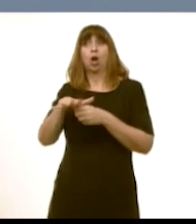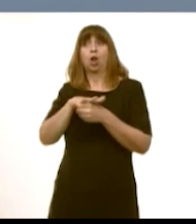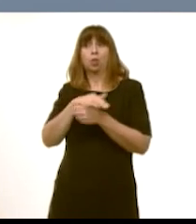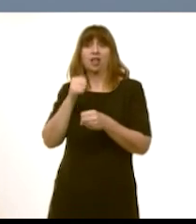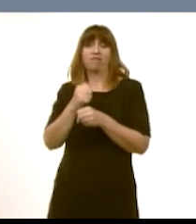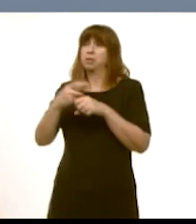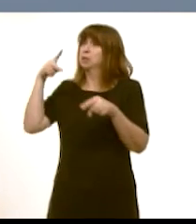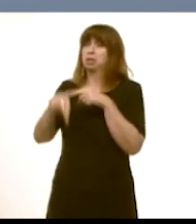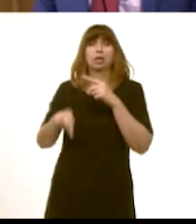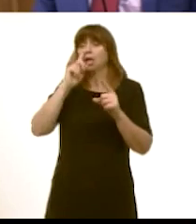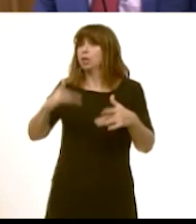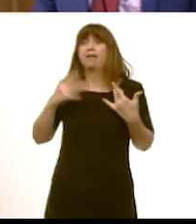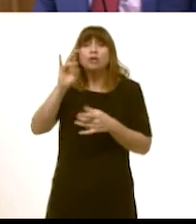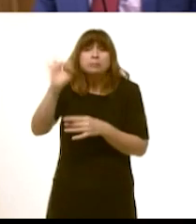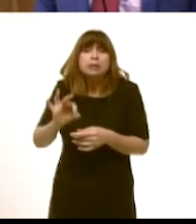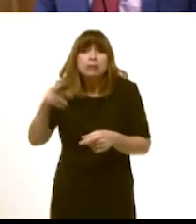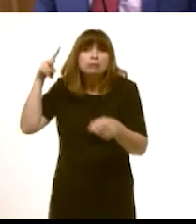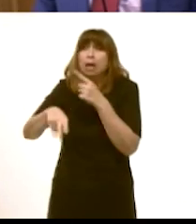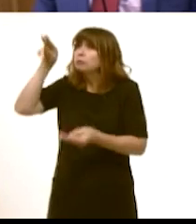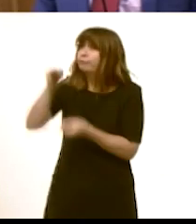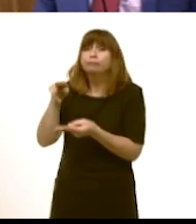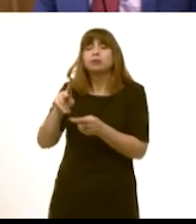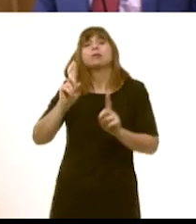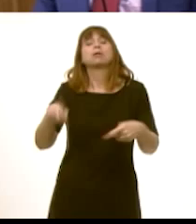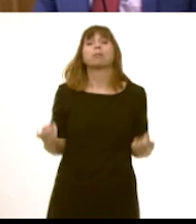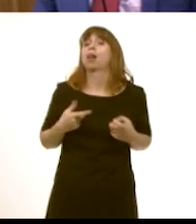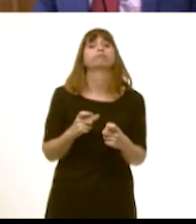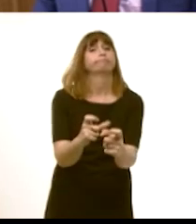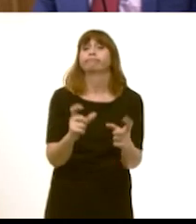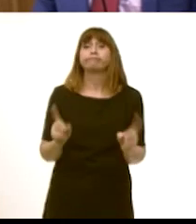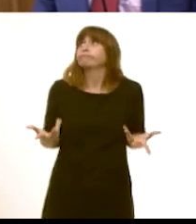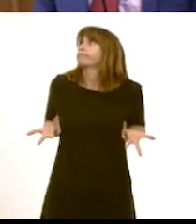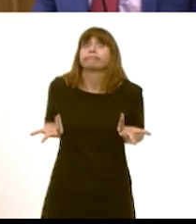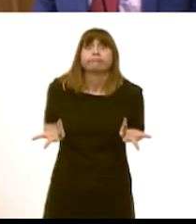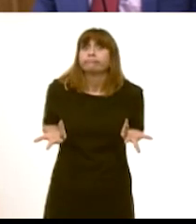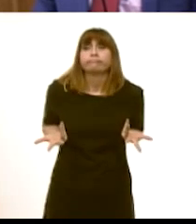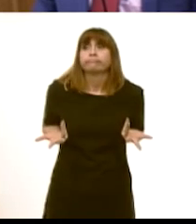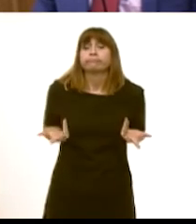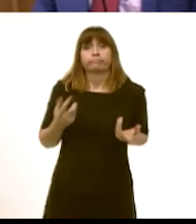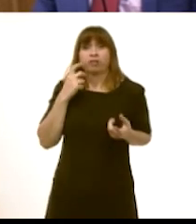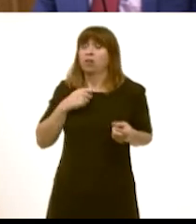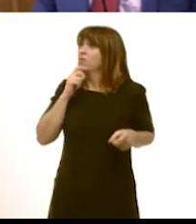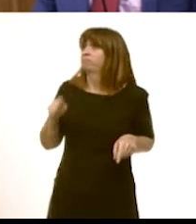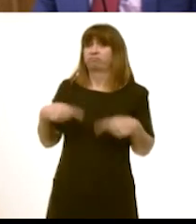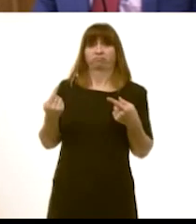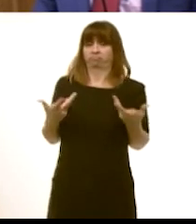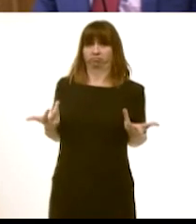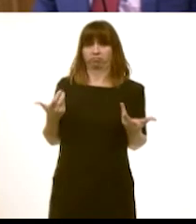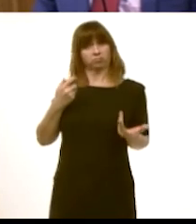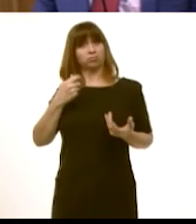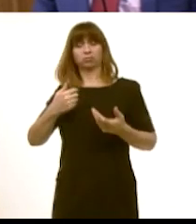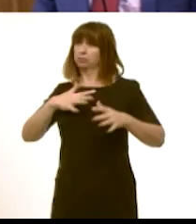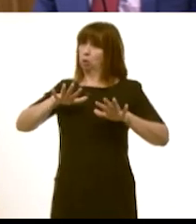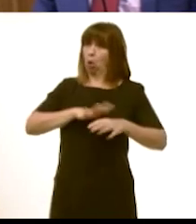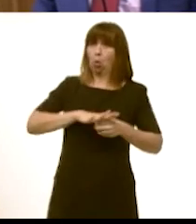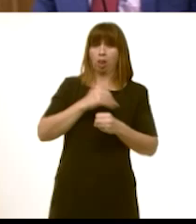in England. It can't possibly survive with that level of cuts. And we will look to ensure that local government in